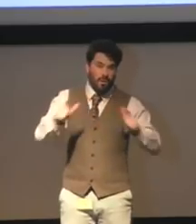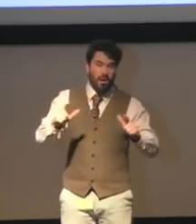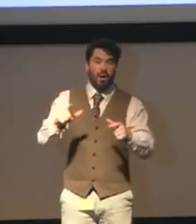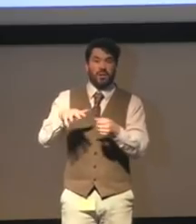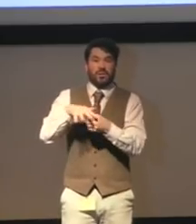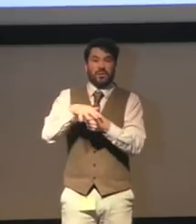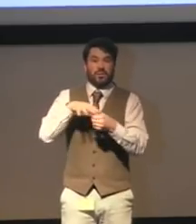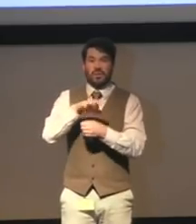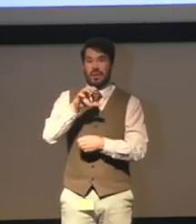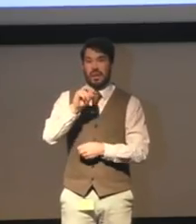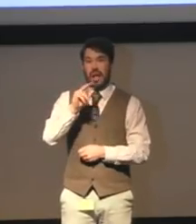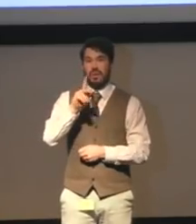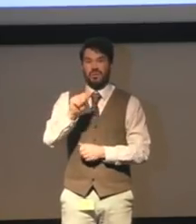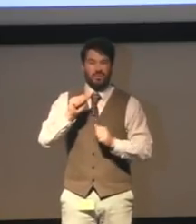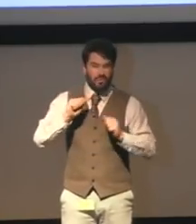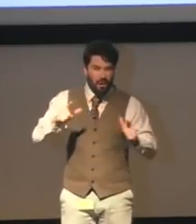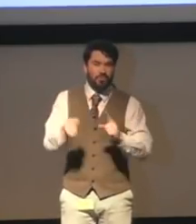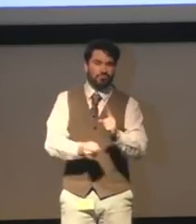state.